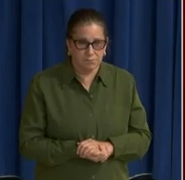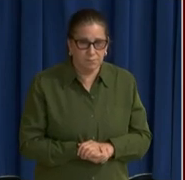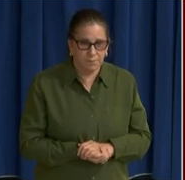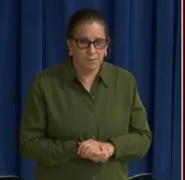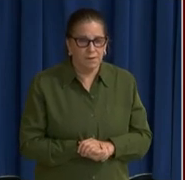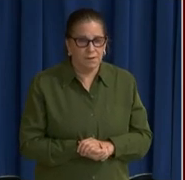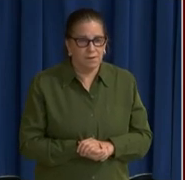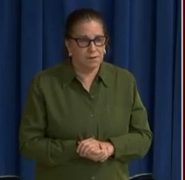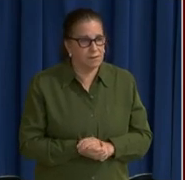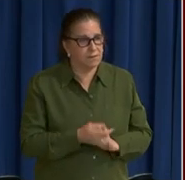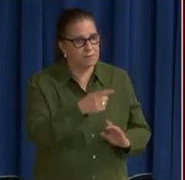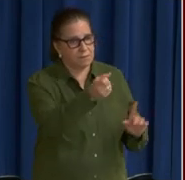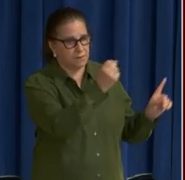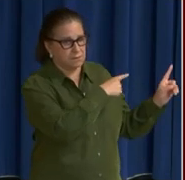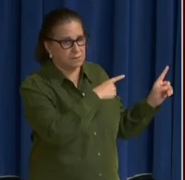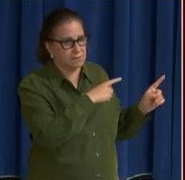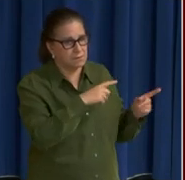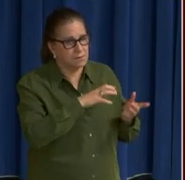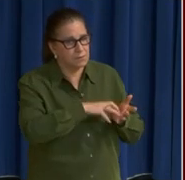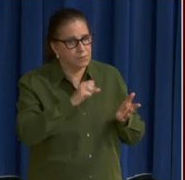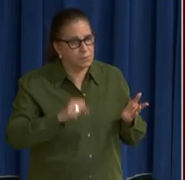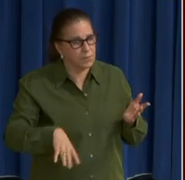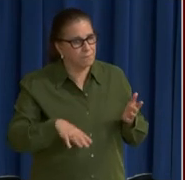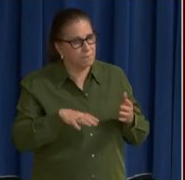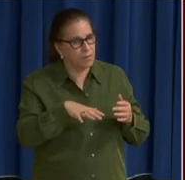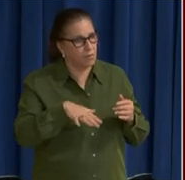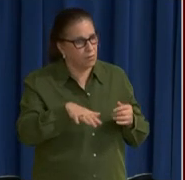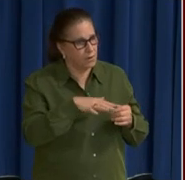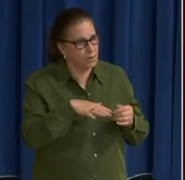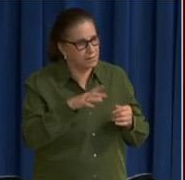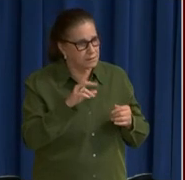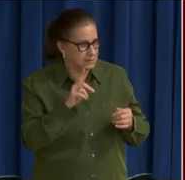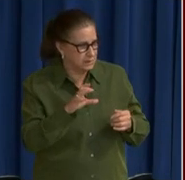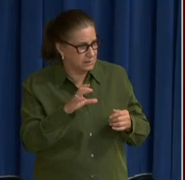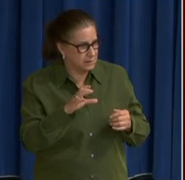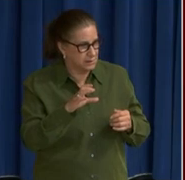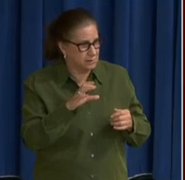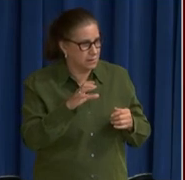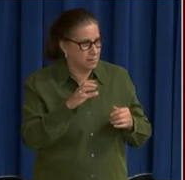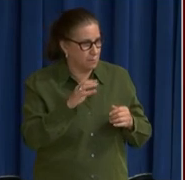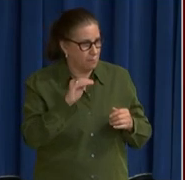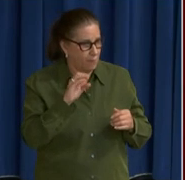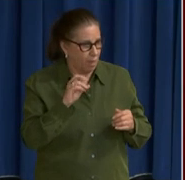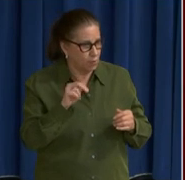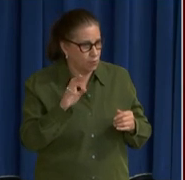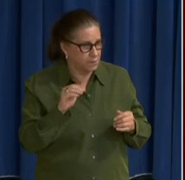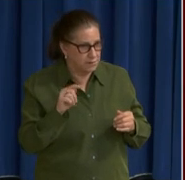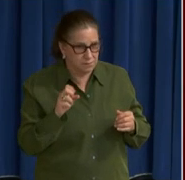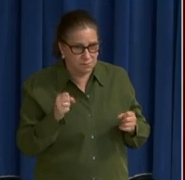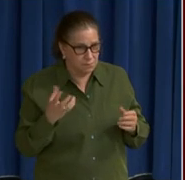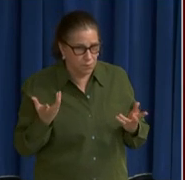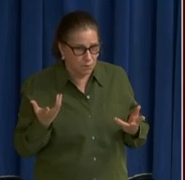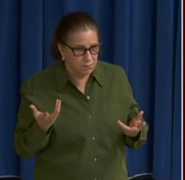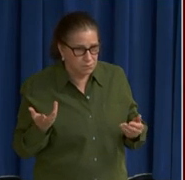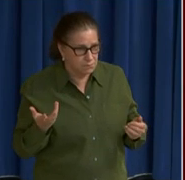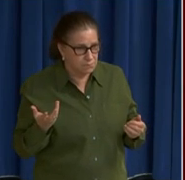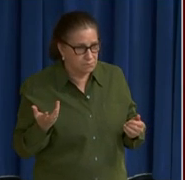local DC. Why didn't the chairs know that in advance? In July, Co-Chair